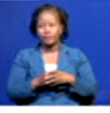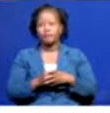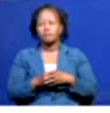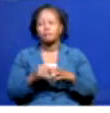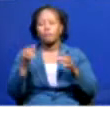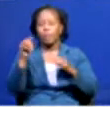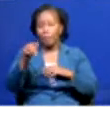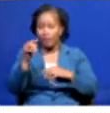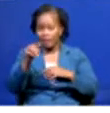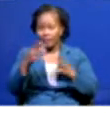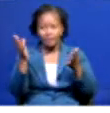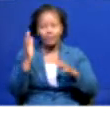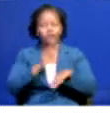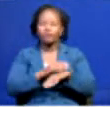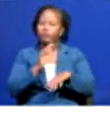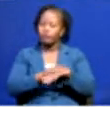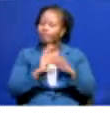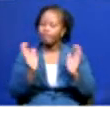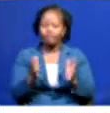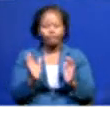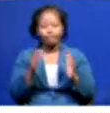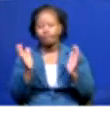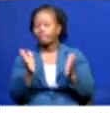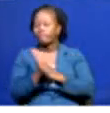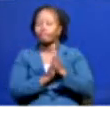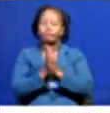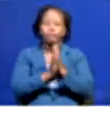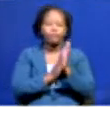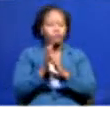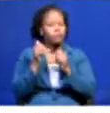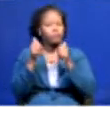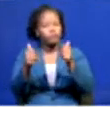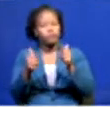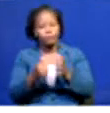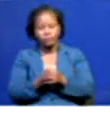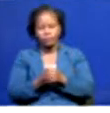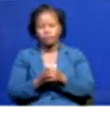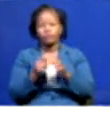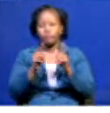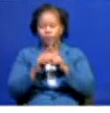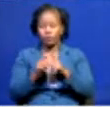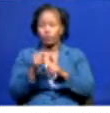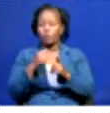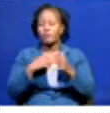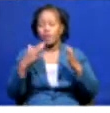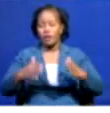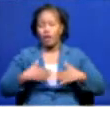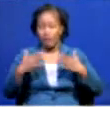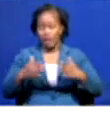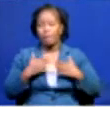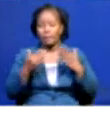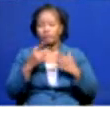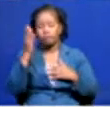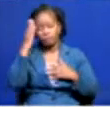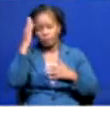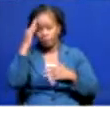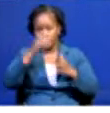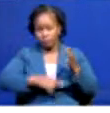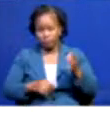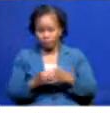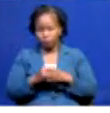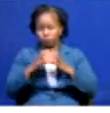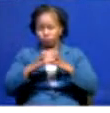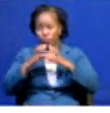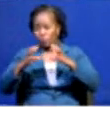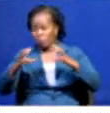This is highly encouraging and commendable. I am also pleased to note the widening international